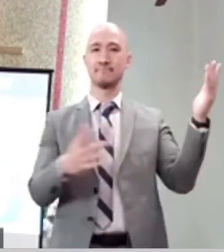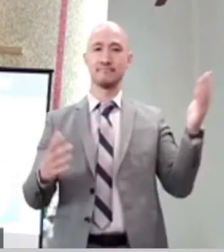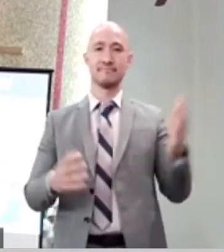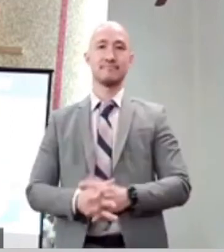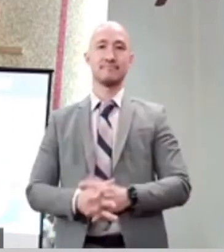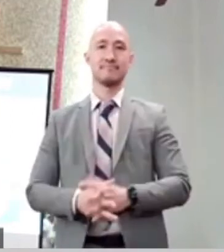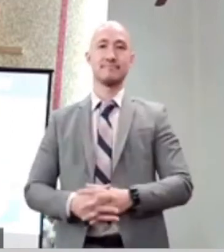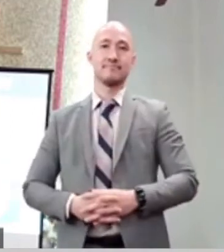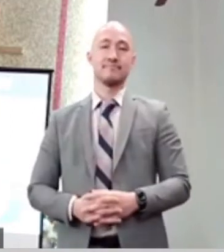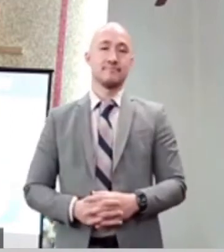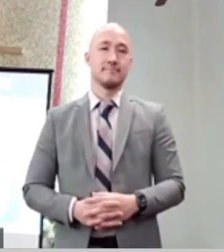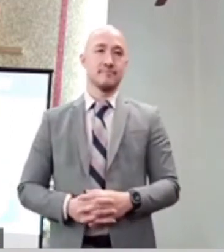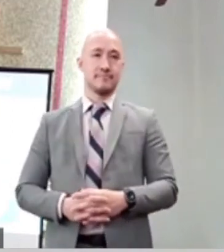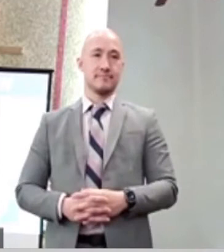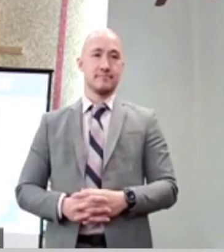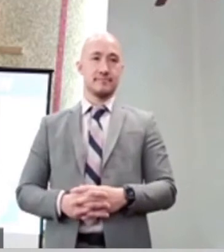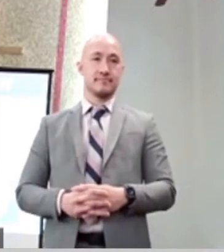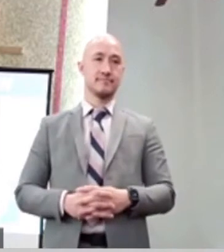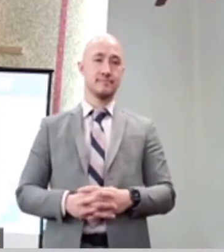them based on appearance.